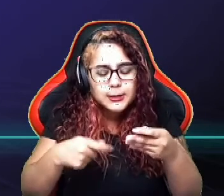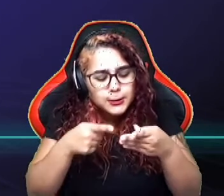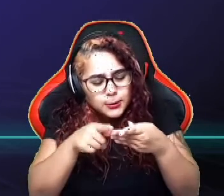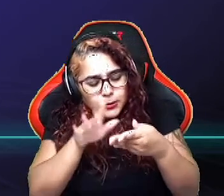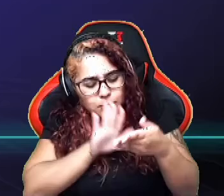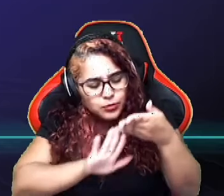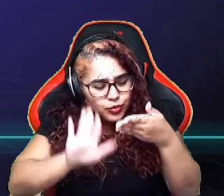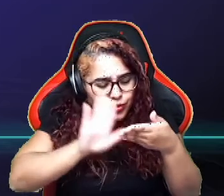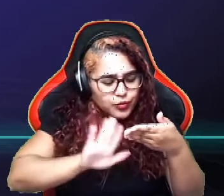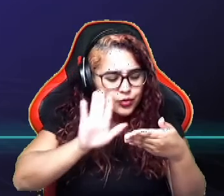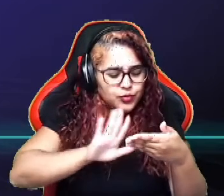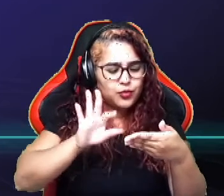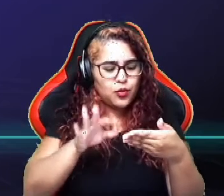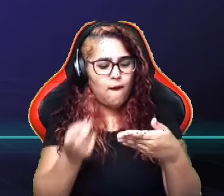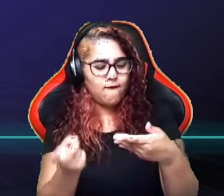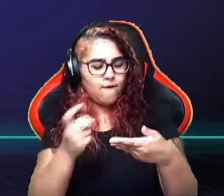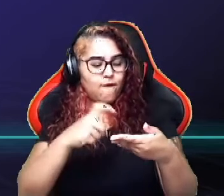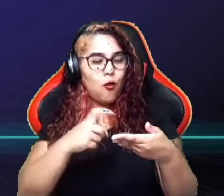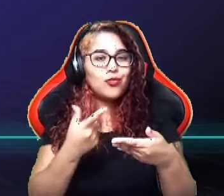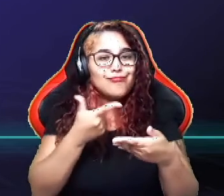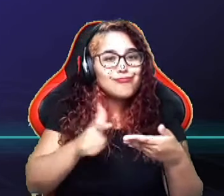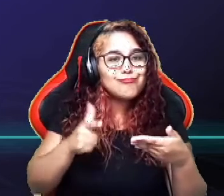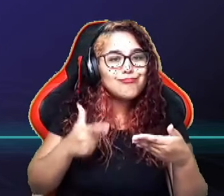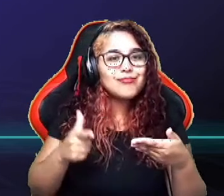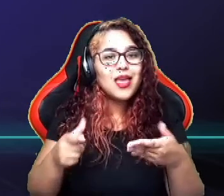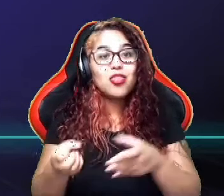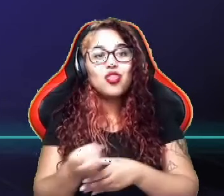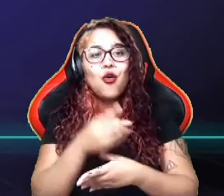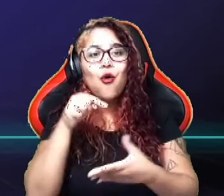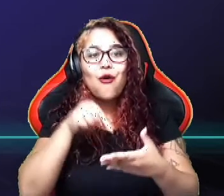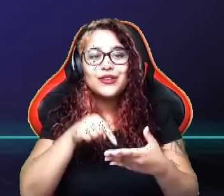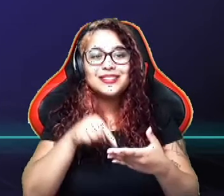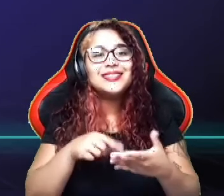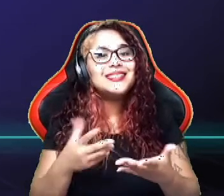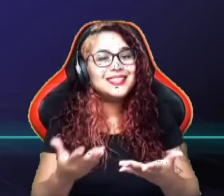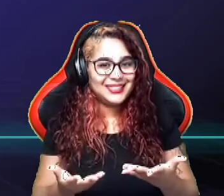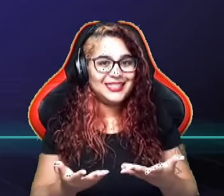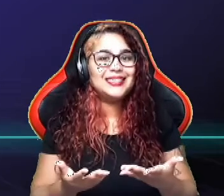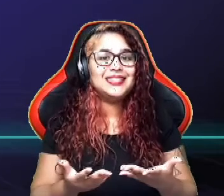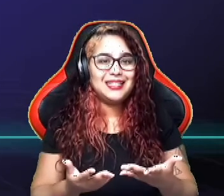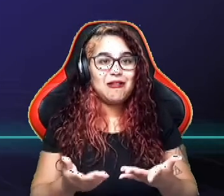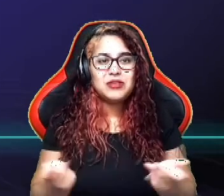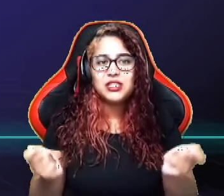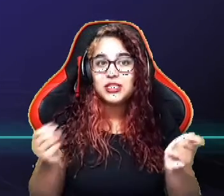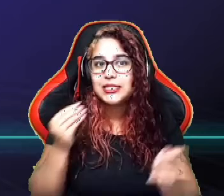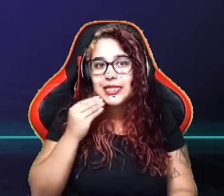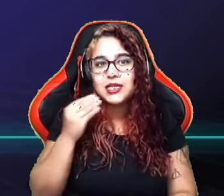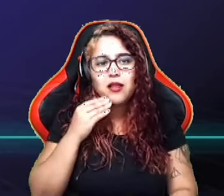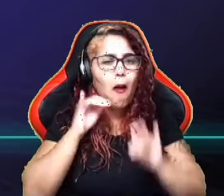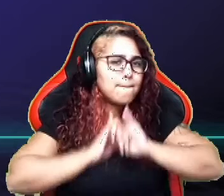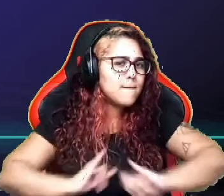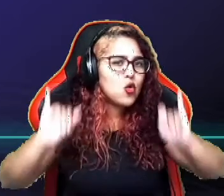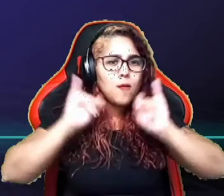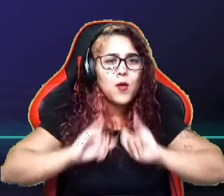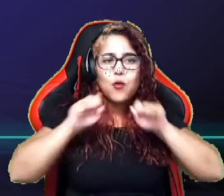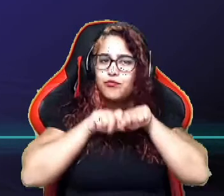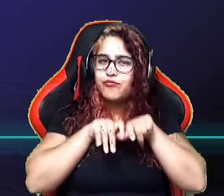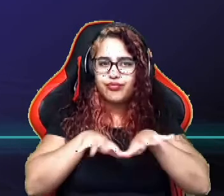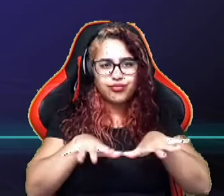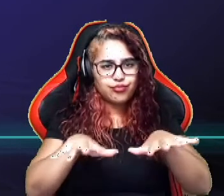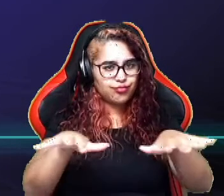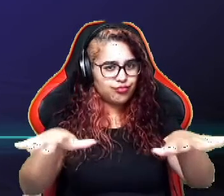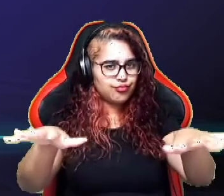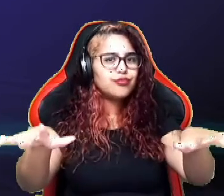and desire to, you know, recover that material, focusing on advertising and publishing